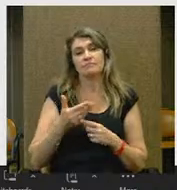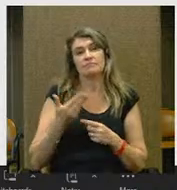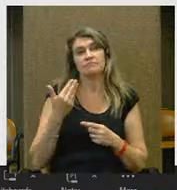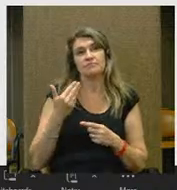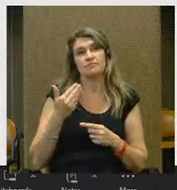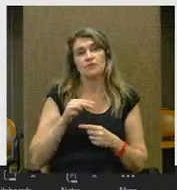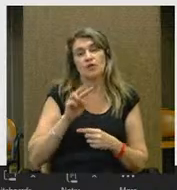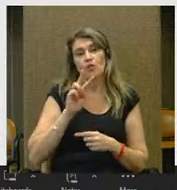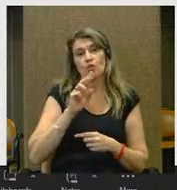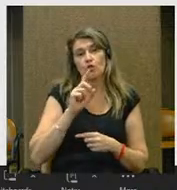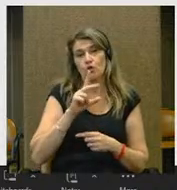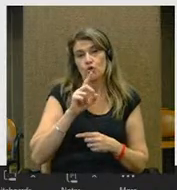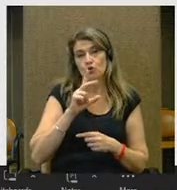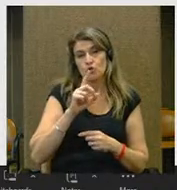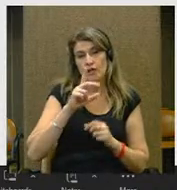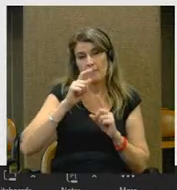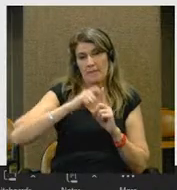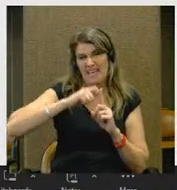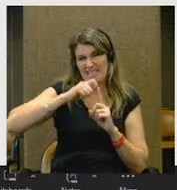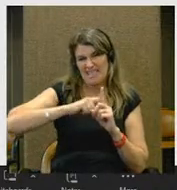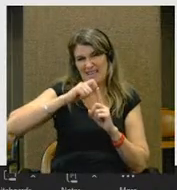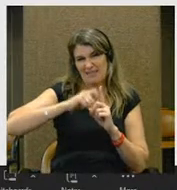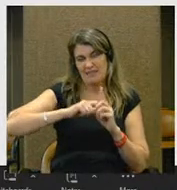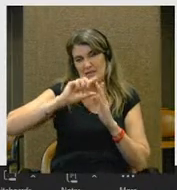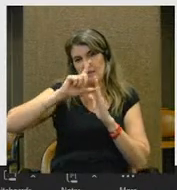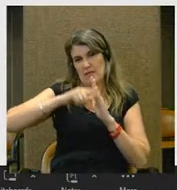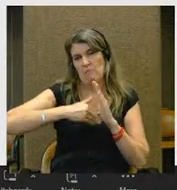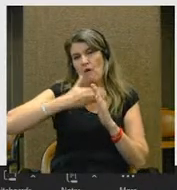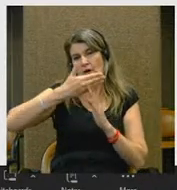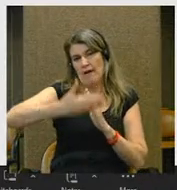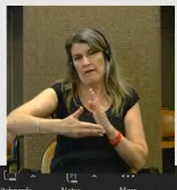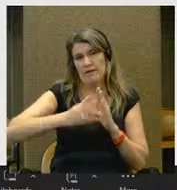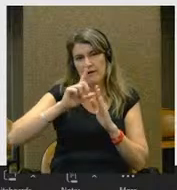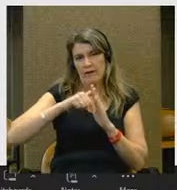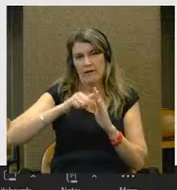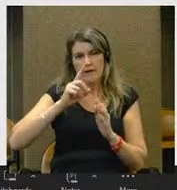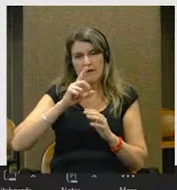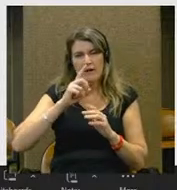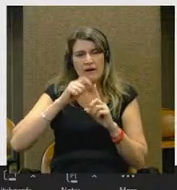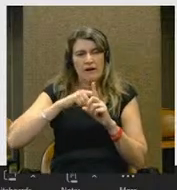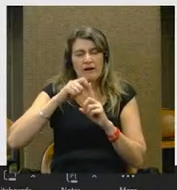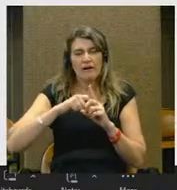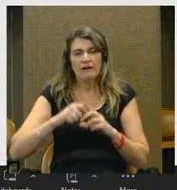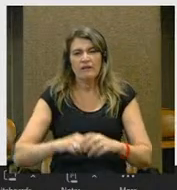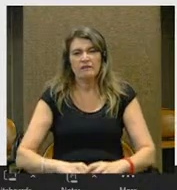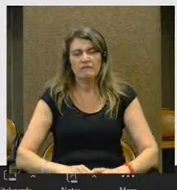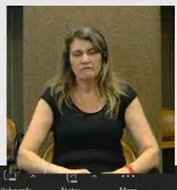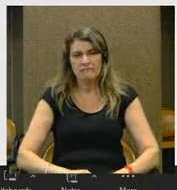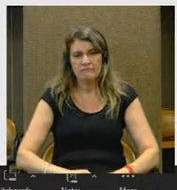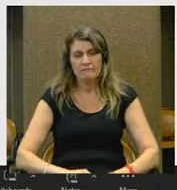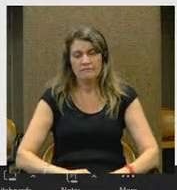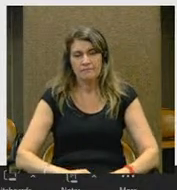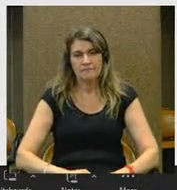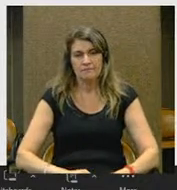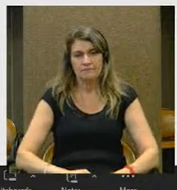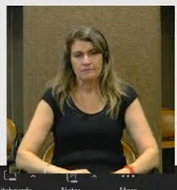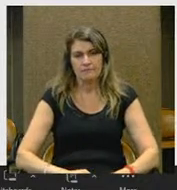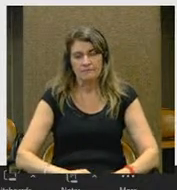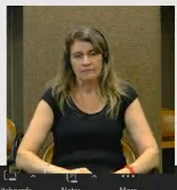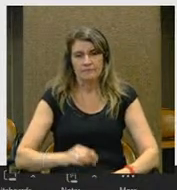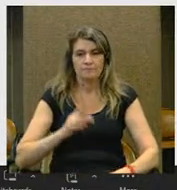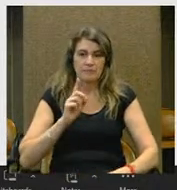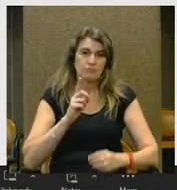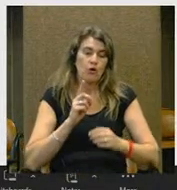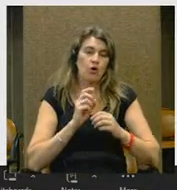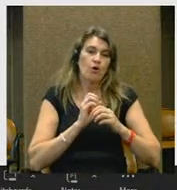Afghanistan enters the European drug as heroin. It's also expected that those involved in production and supply chain will keep stocks of this